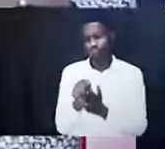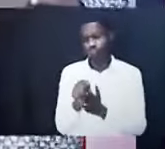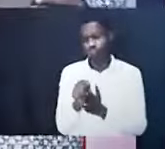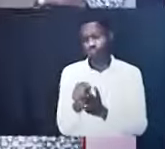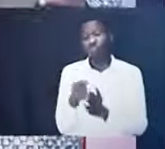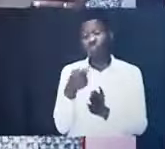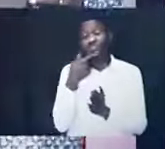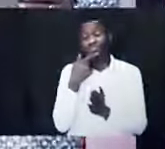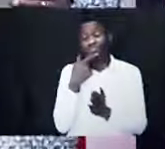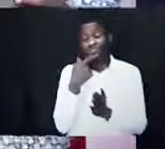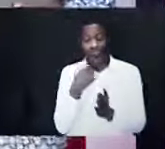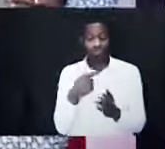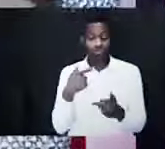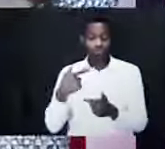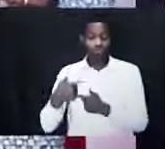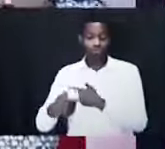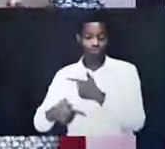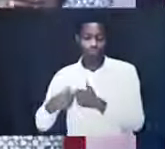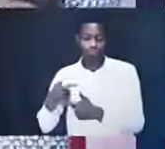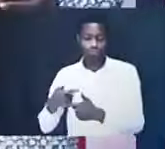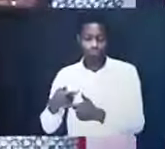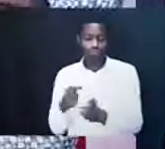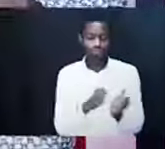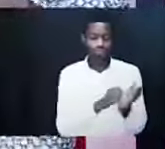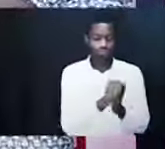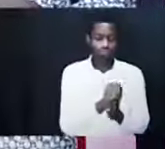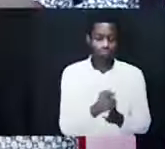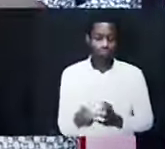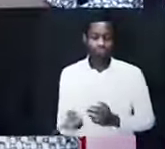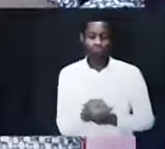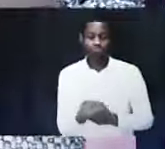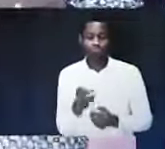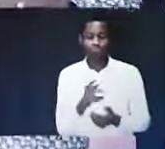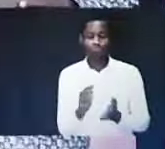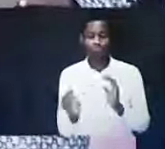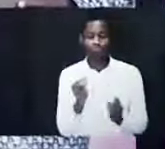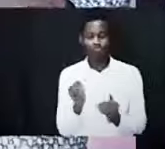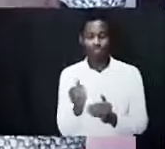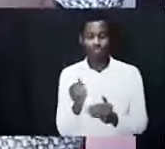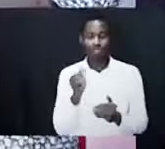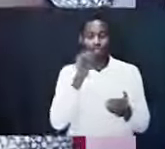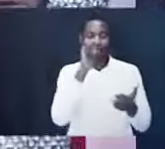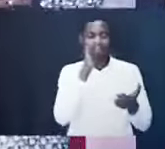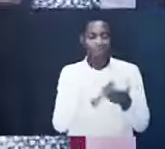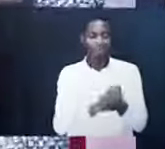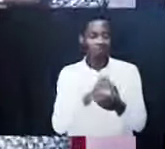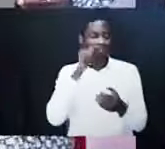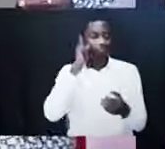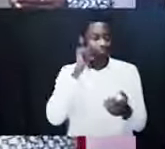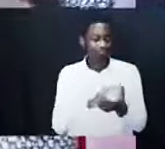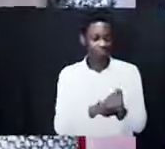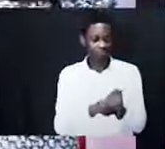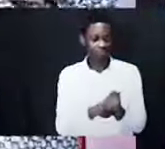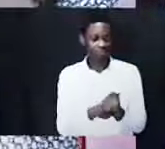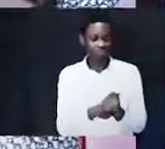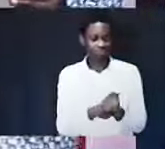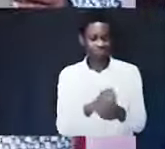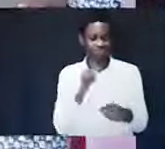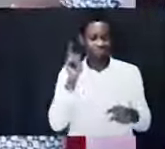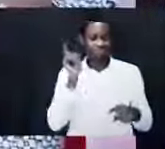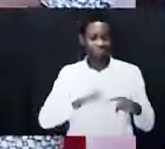and wife. You don't separate them in effective ministry.